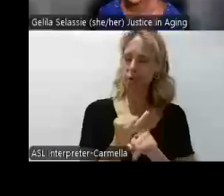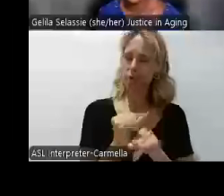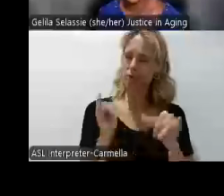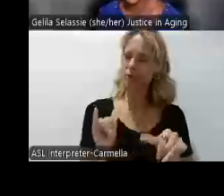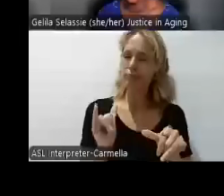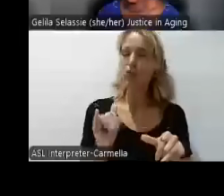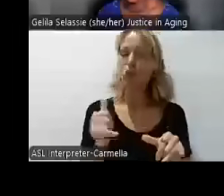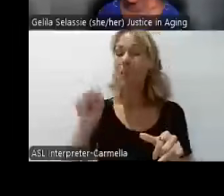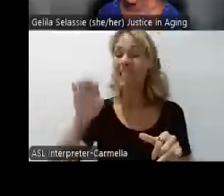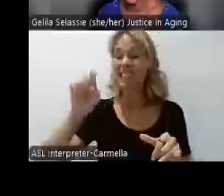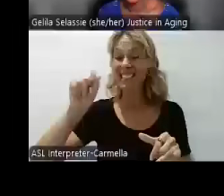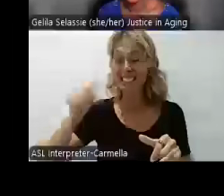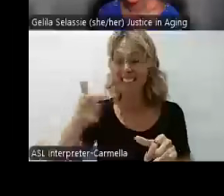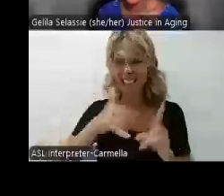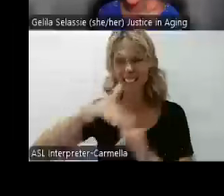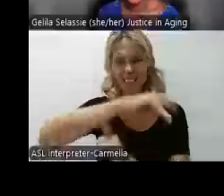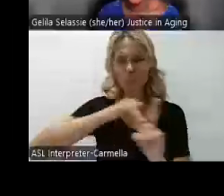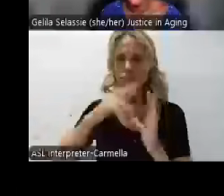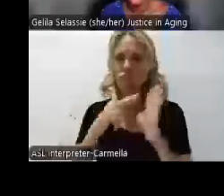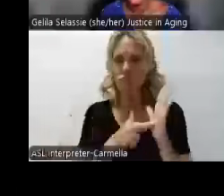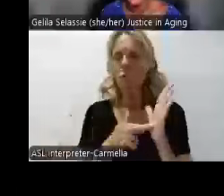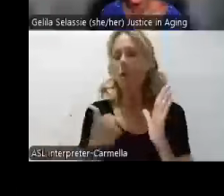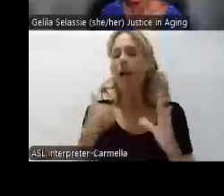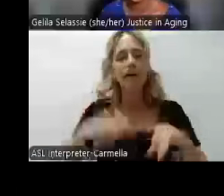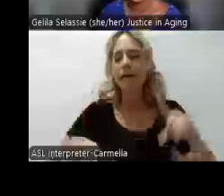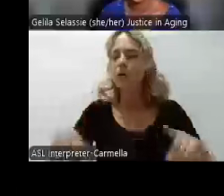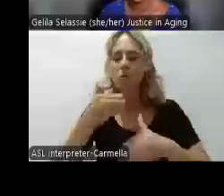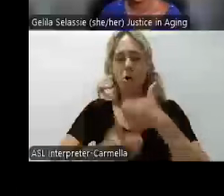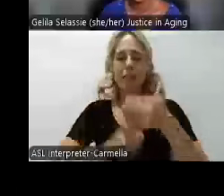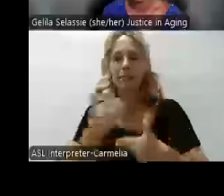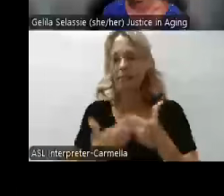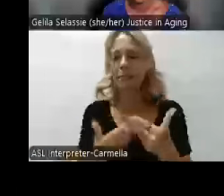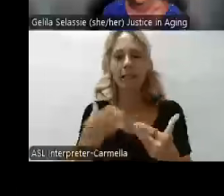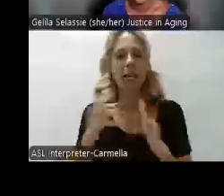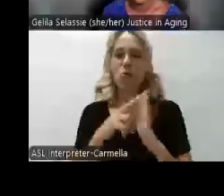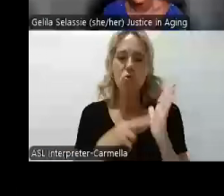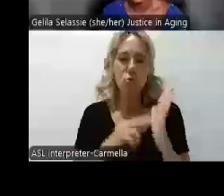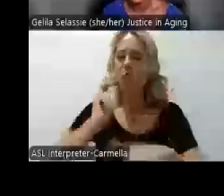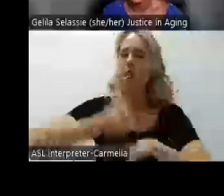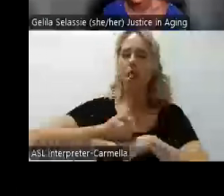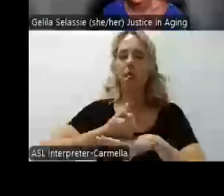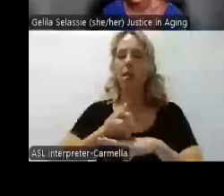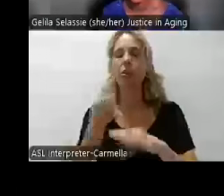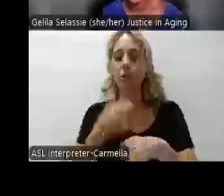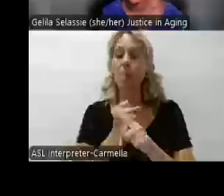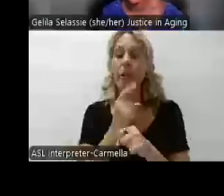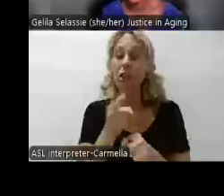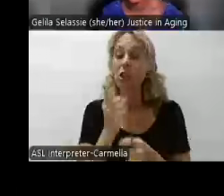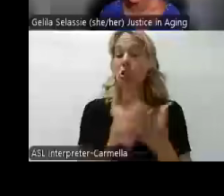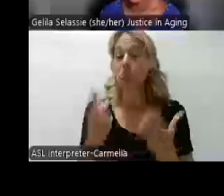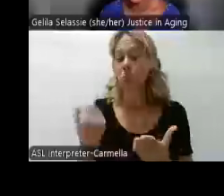settings rules have different processes and rules in place to make sure that